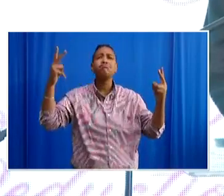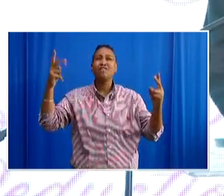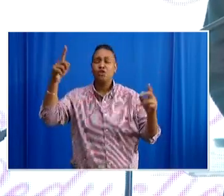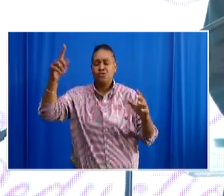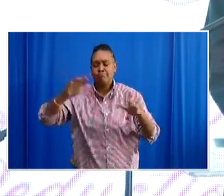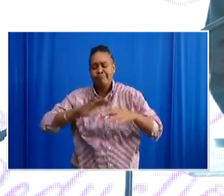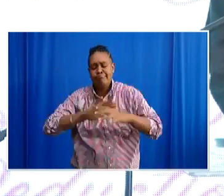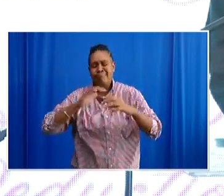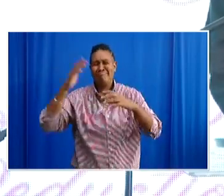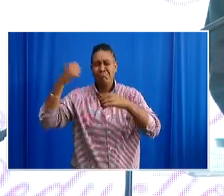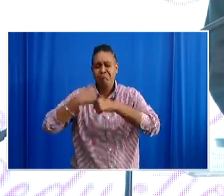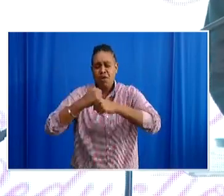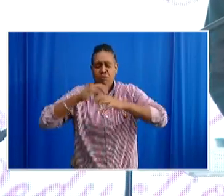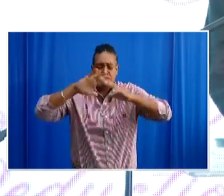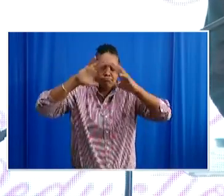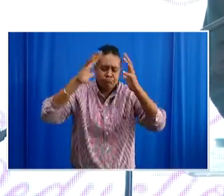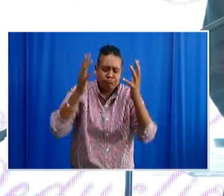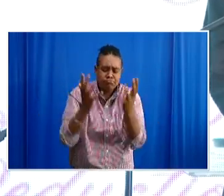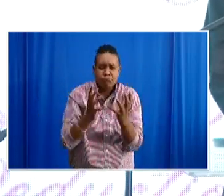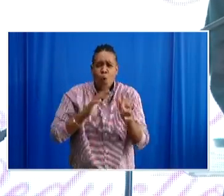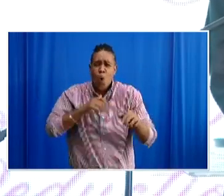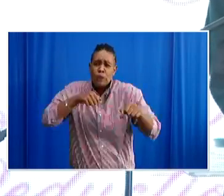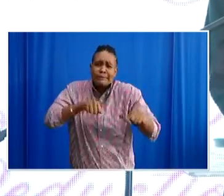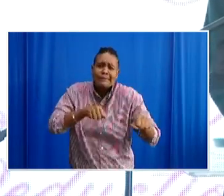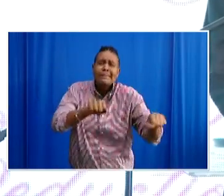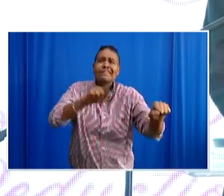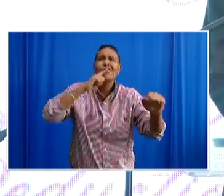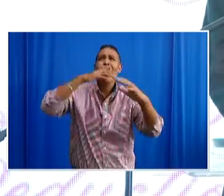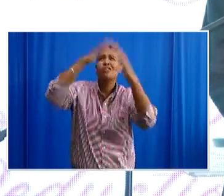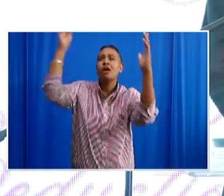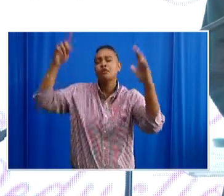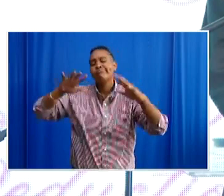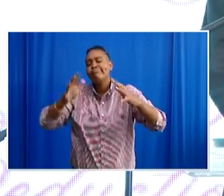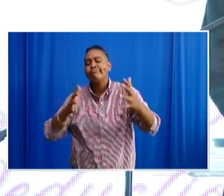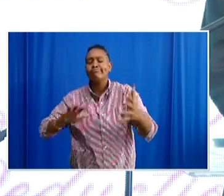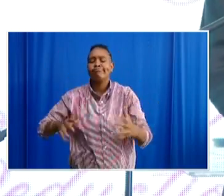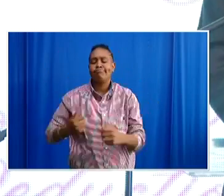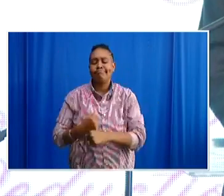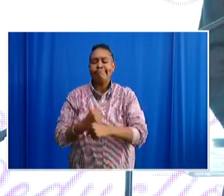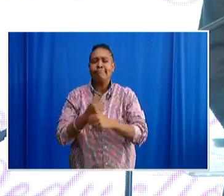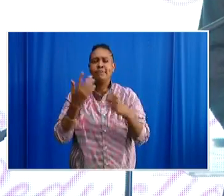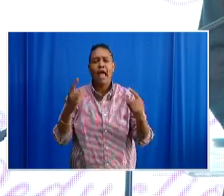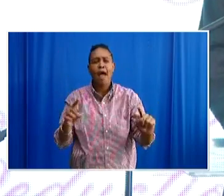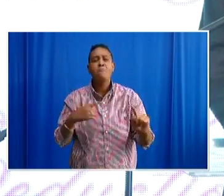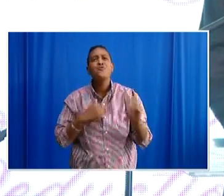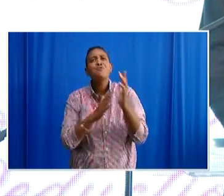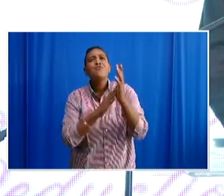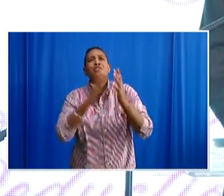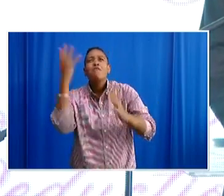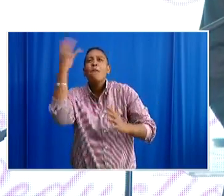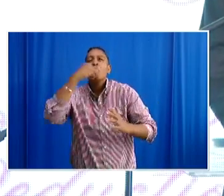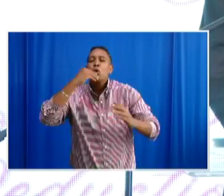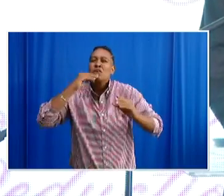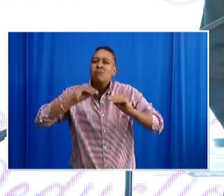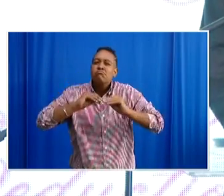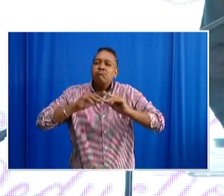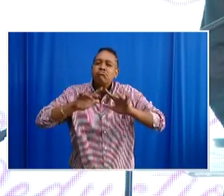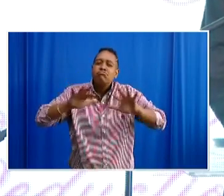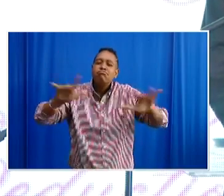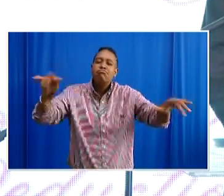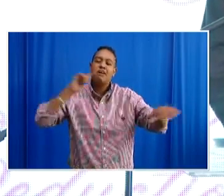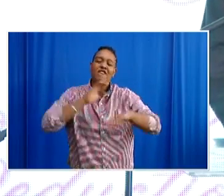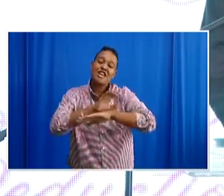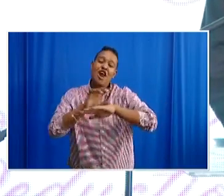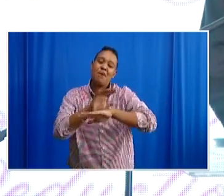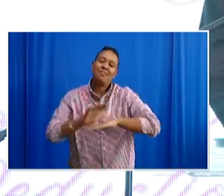hues of our landscapes, our seas, our skies. We praise you for the beauty and the bounty of the Caribbean